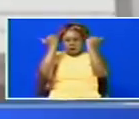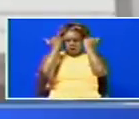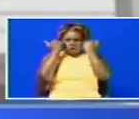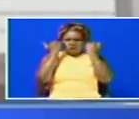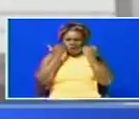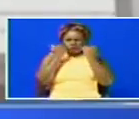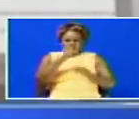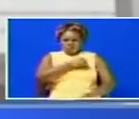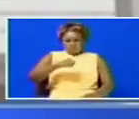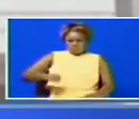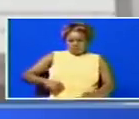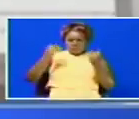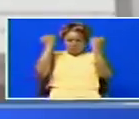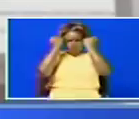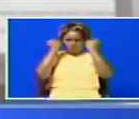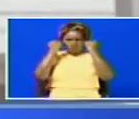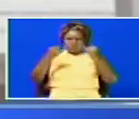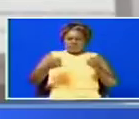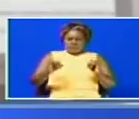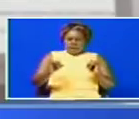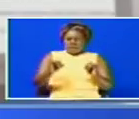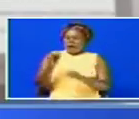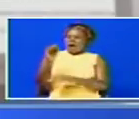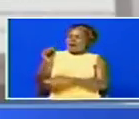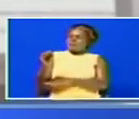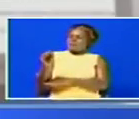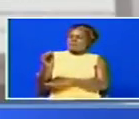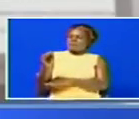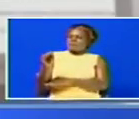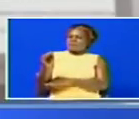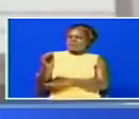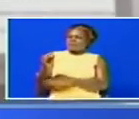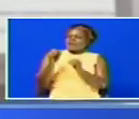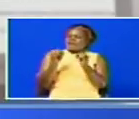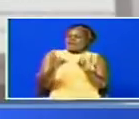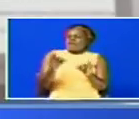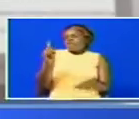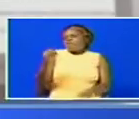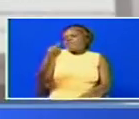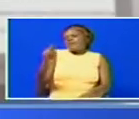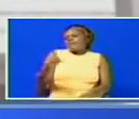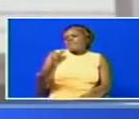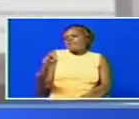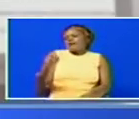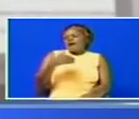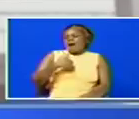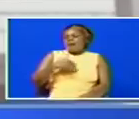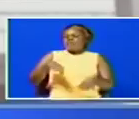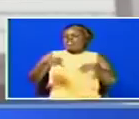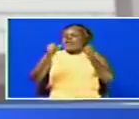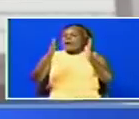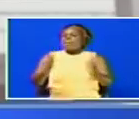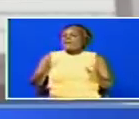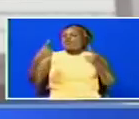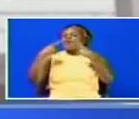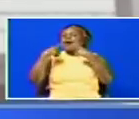court at the Supreme Court, had tried to raise the arguments, asking, so what if there are any errors? Does the chairman still go ahead,